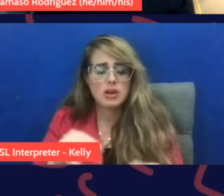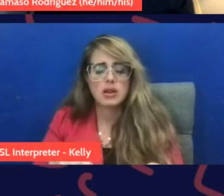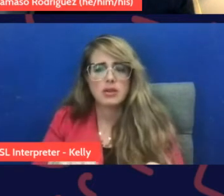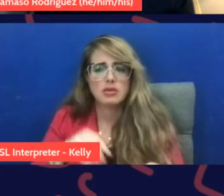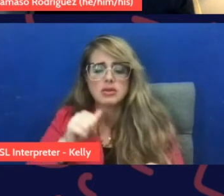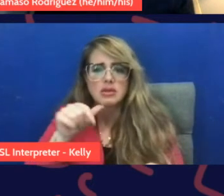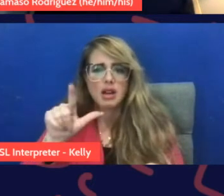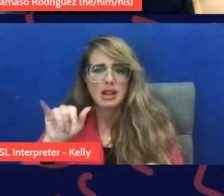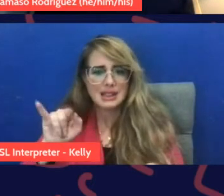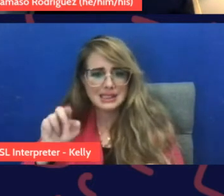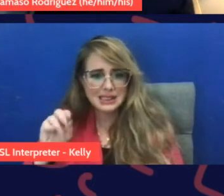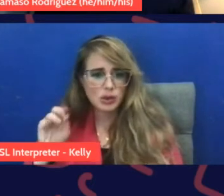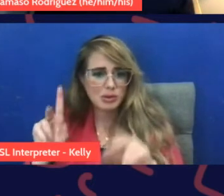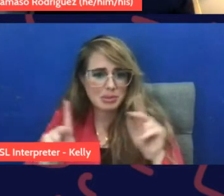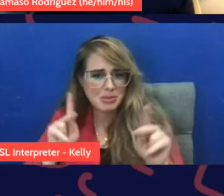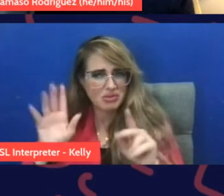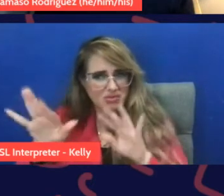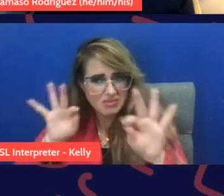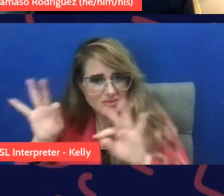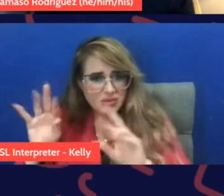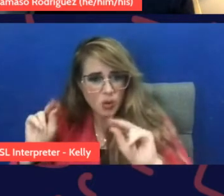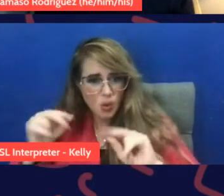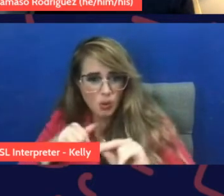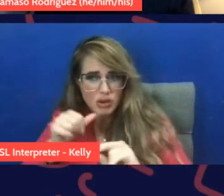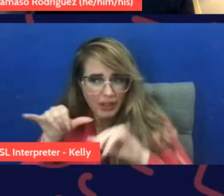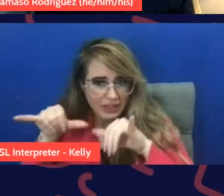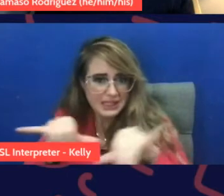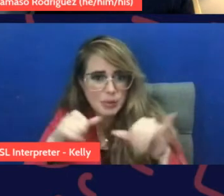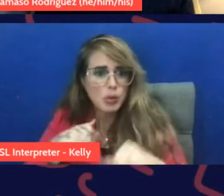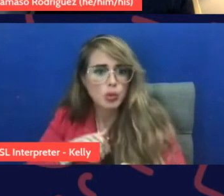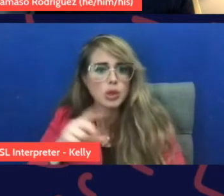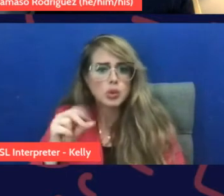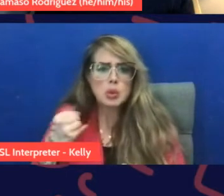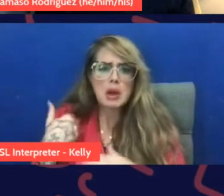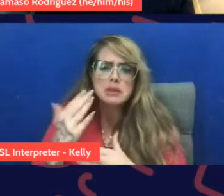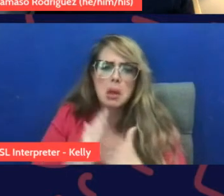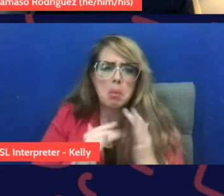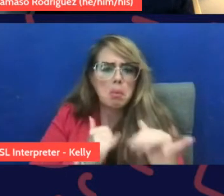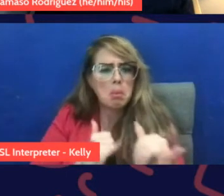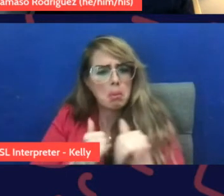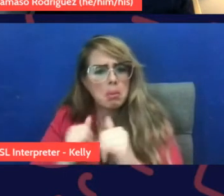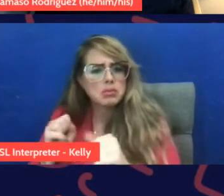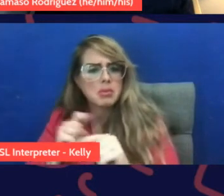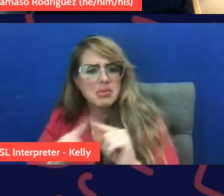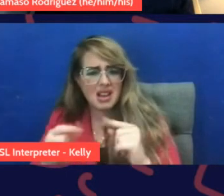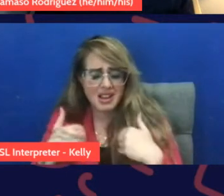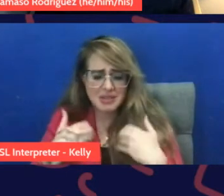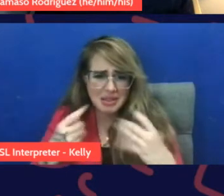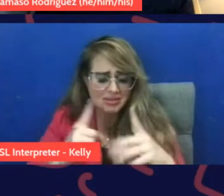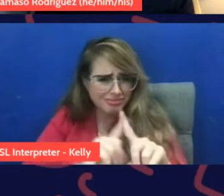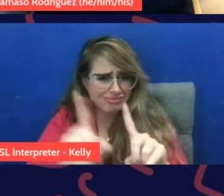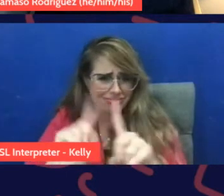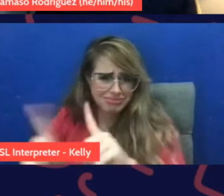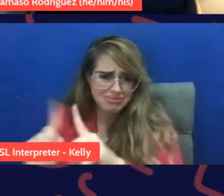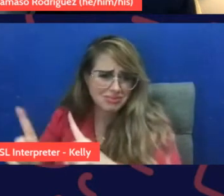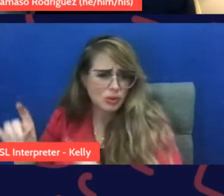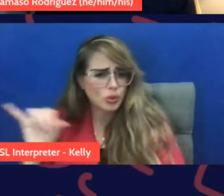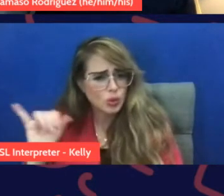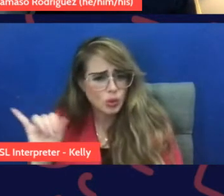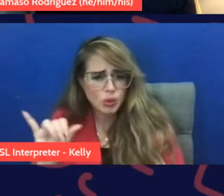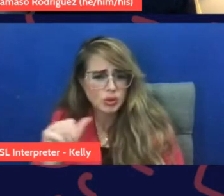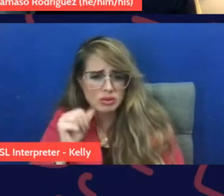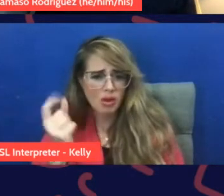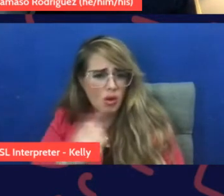that, yes, we have a lot, we have certain things in common, but we also have a lot of things that are not in common.